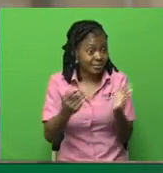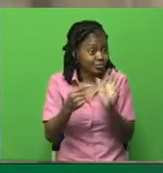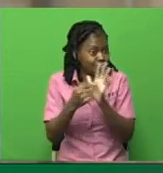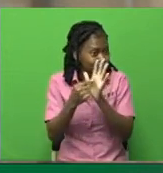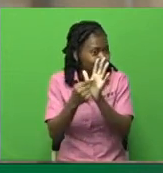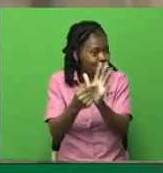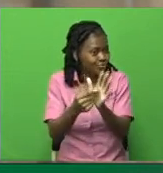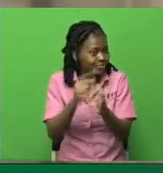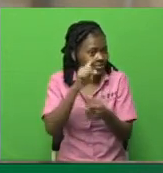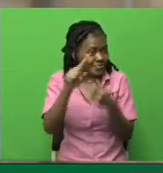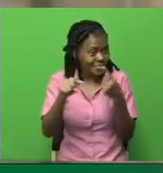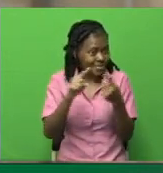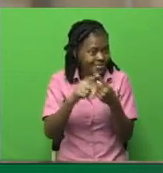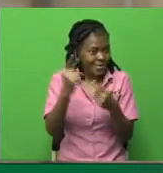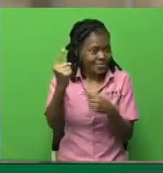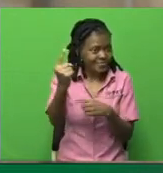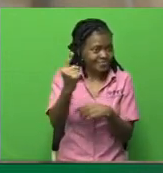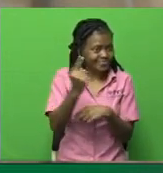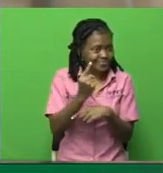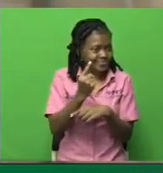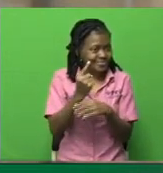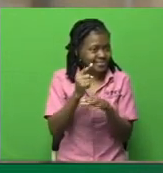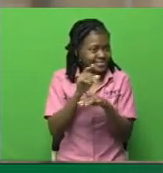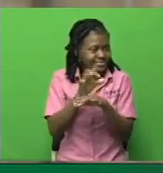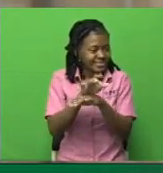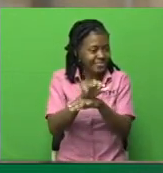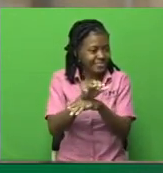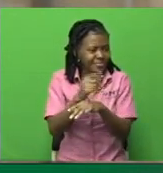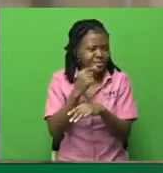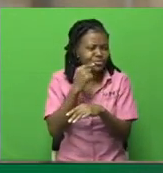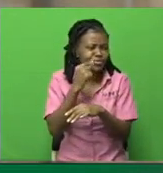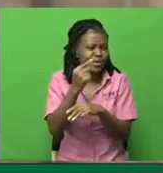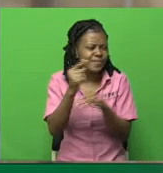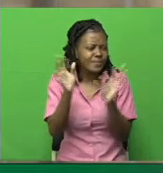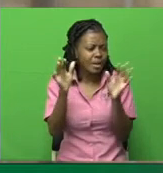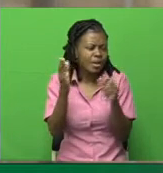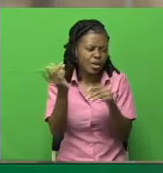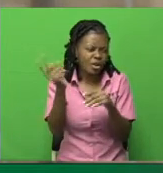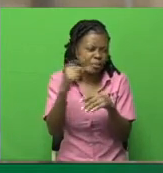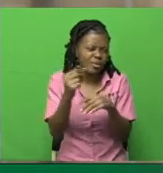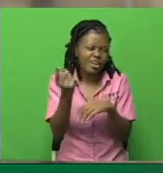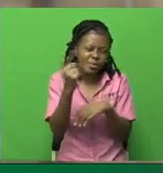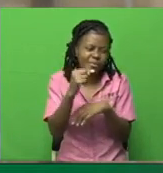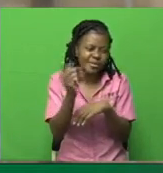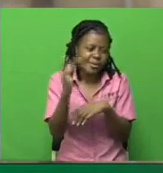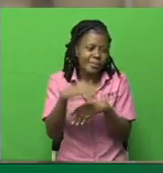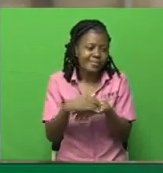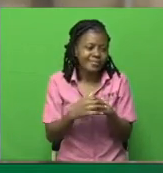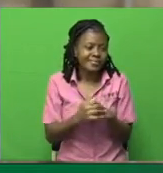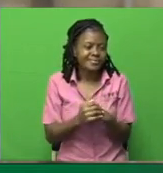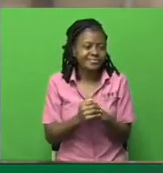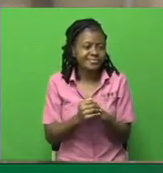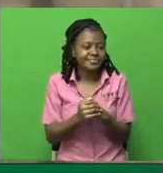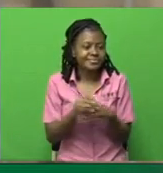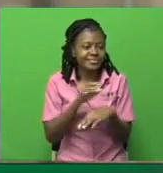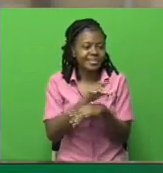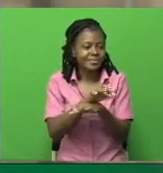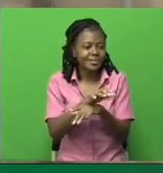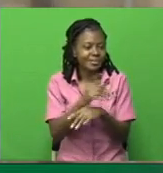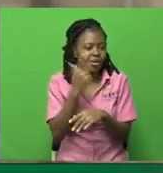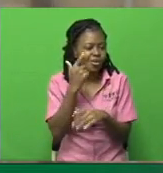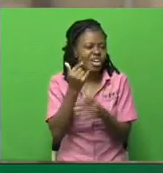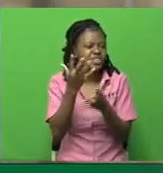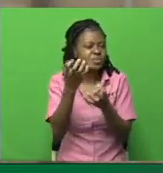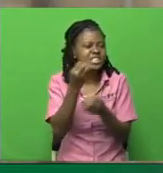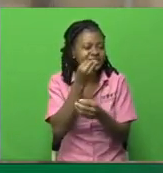the spider to the fly the spider to the fly and bidding